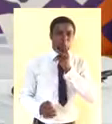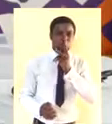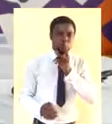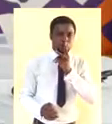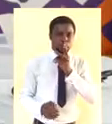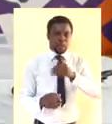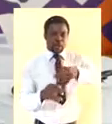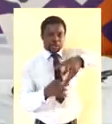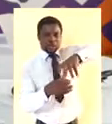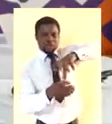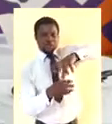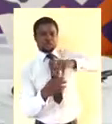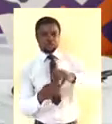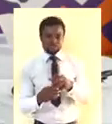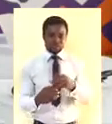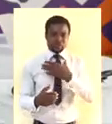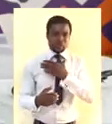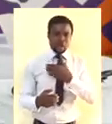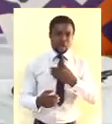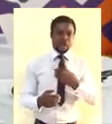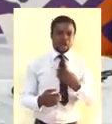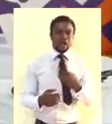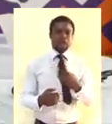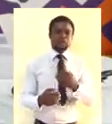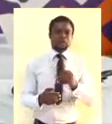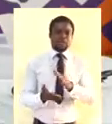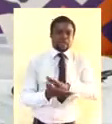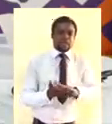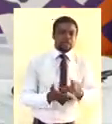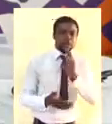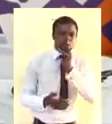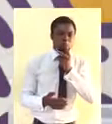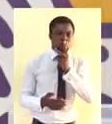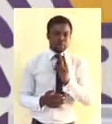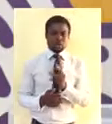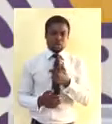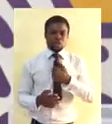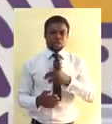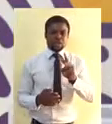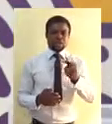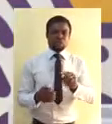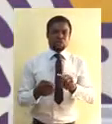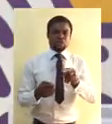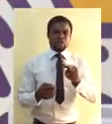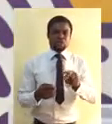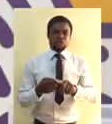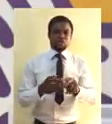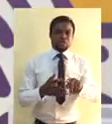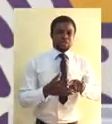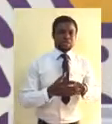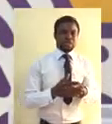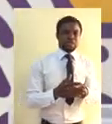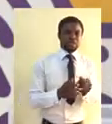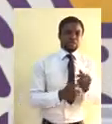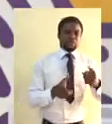a narrow neck and a cap, and clean water. We're going to be exploring different science